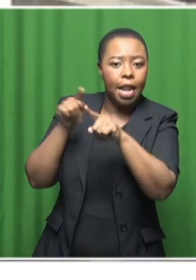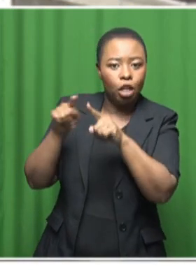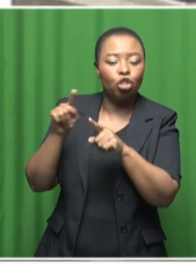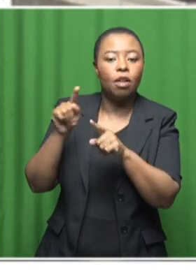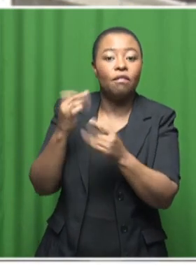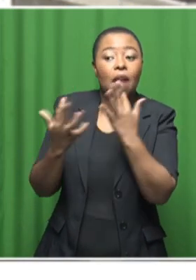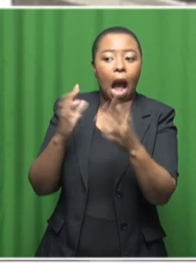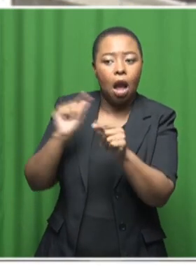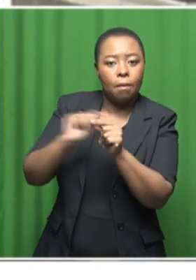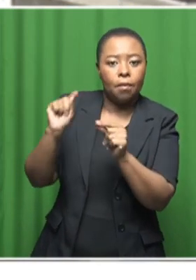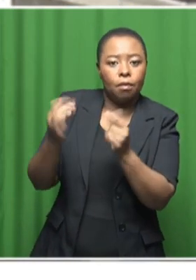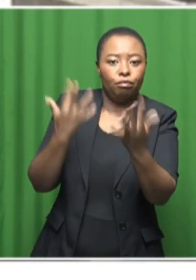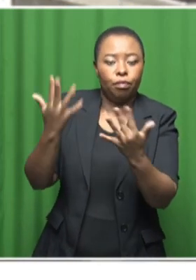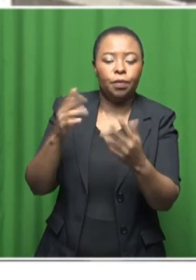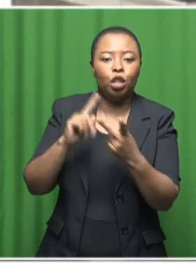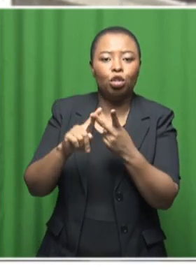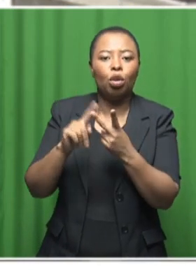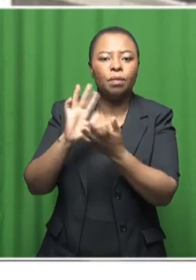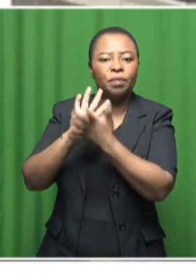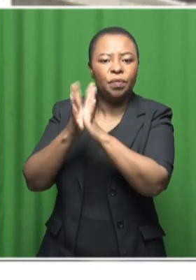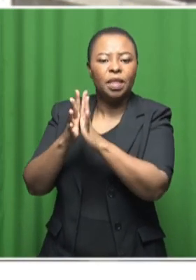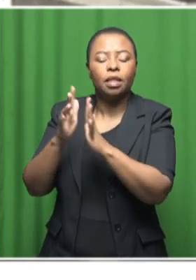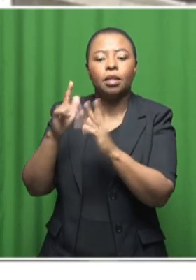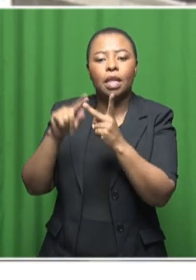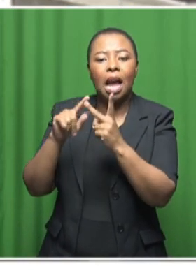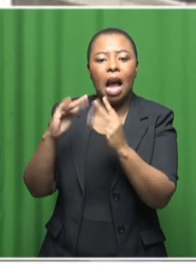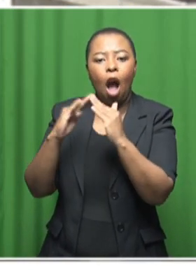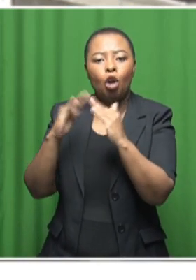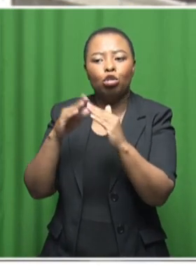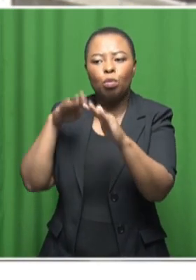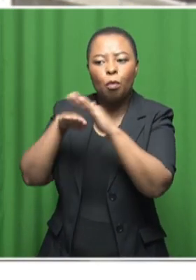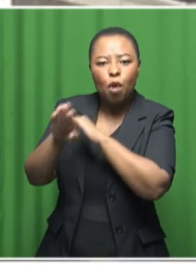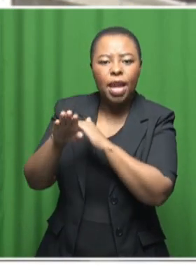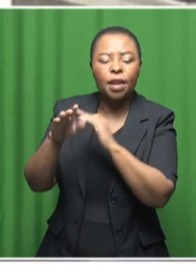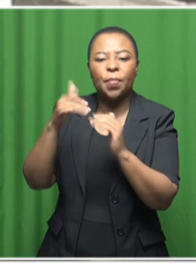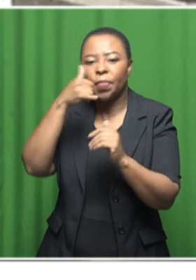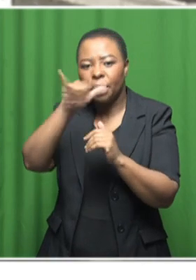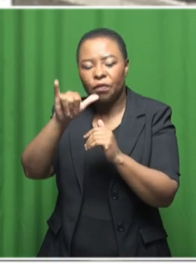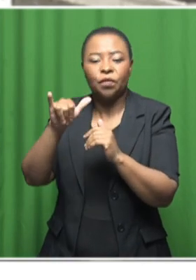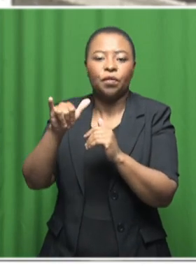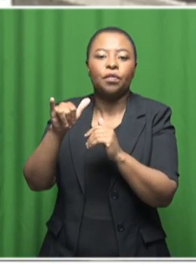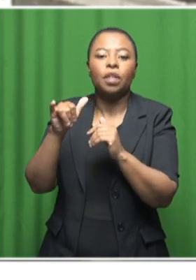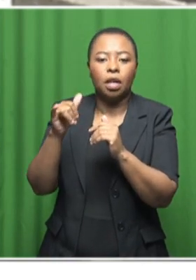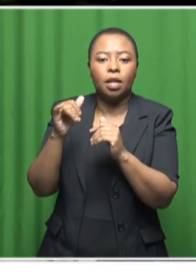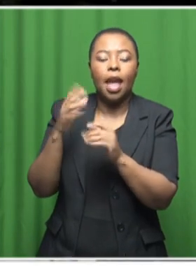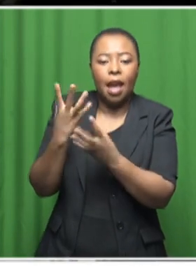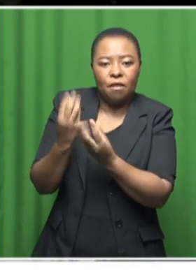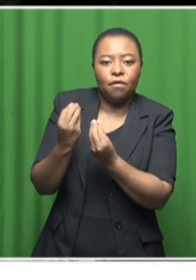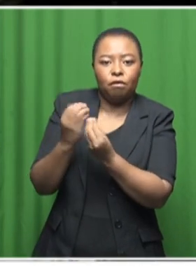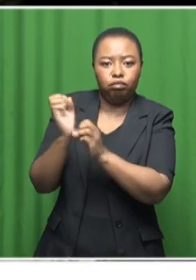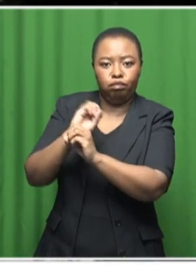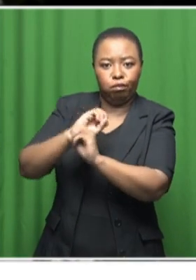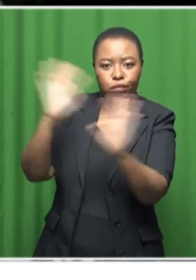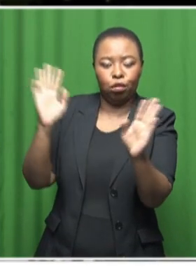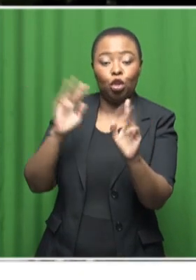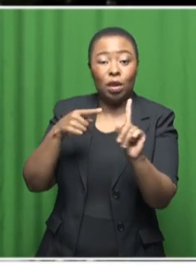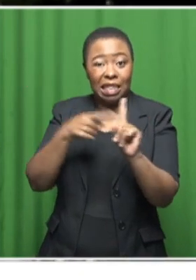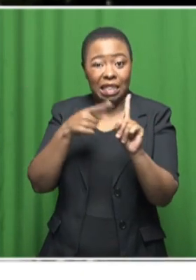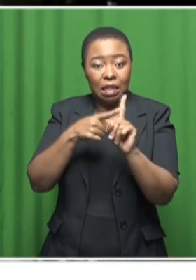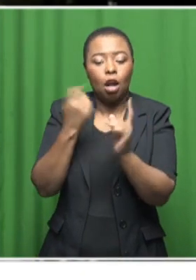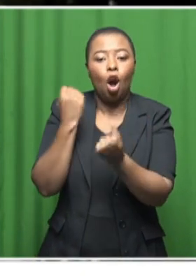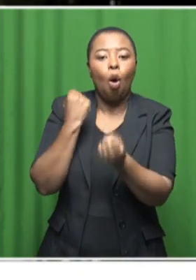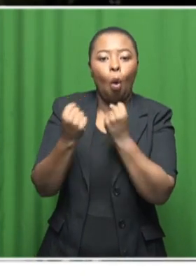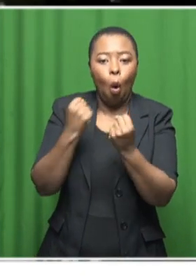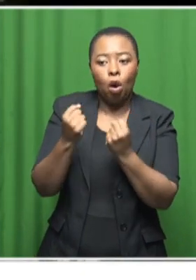faces charges of terrorism, arson, housebreaking, theft and possession of explosives. Mafe is expected to appear in court